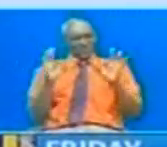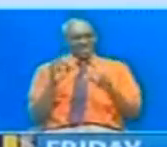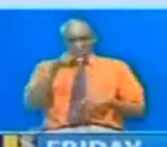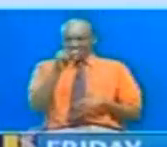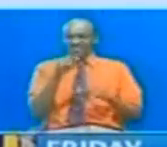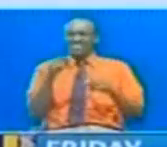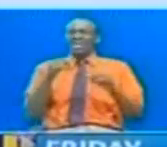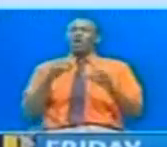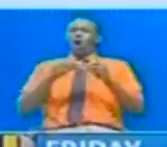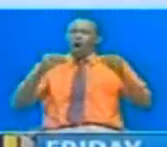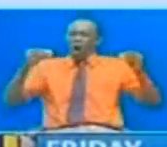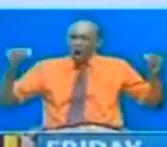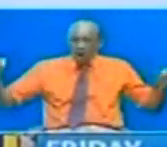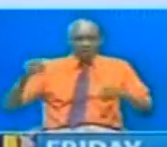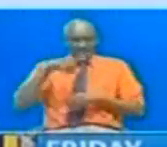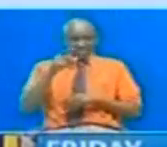intro was quite long.